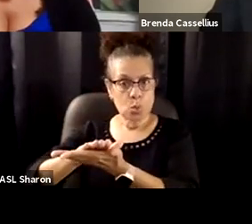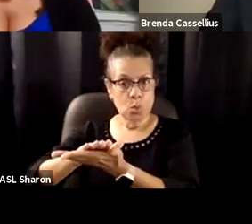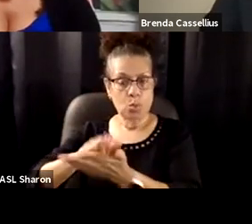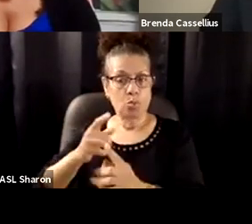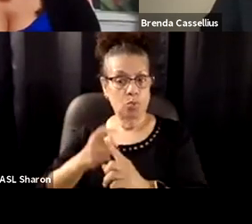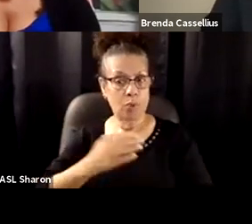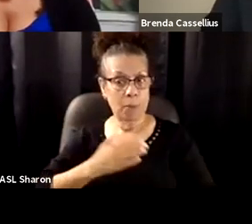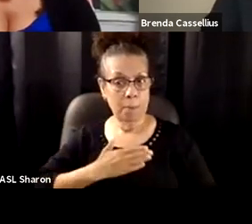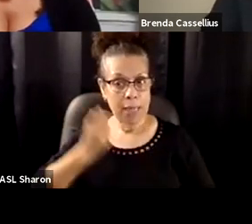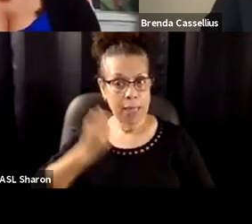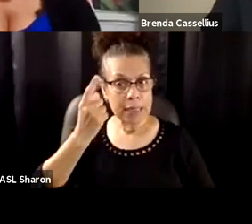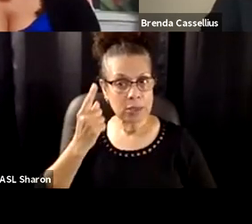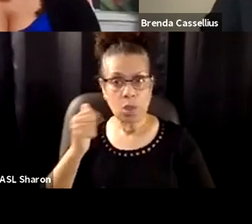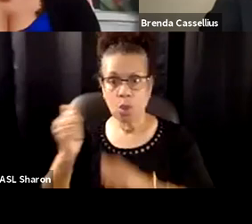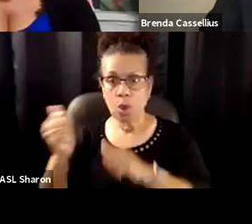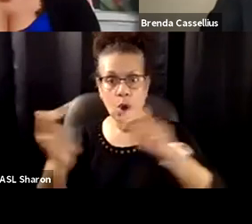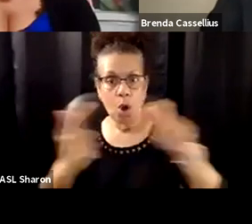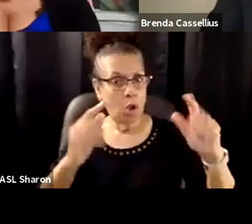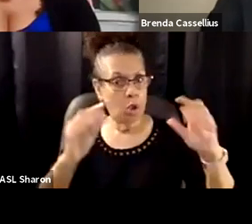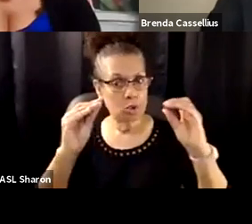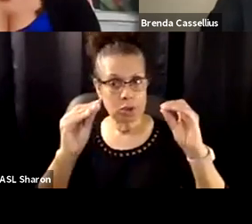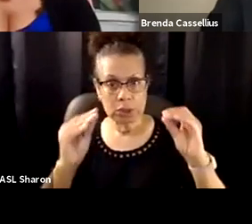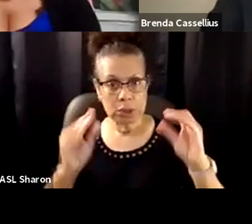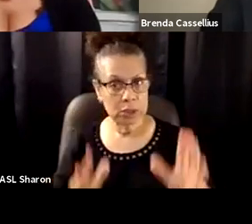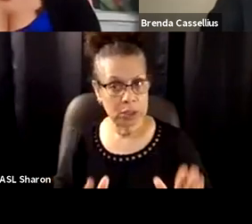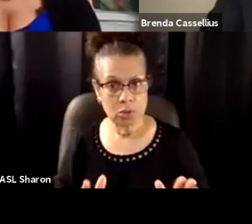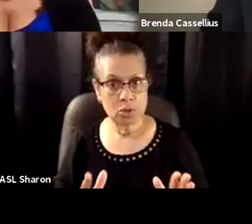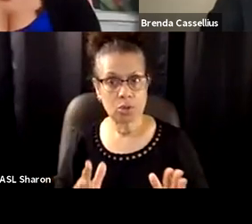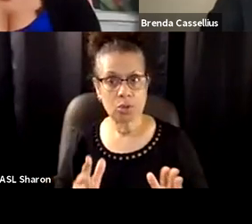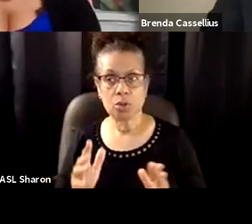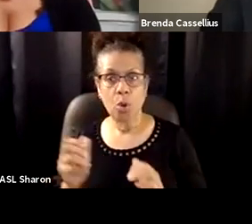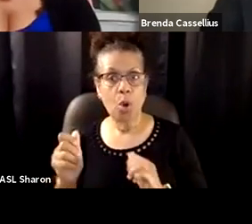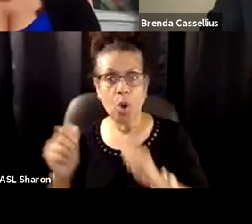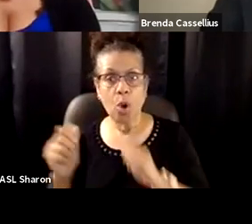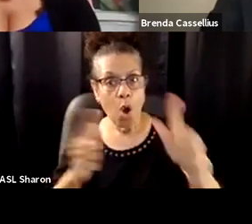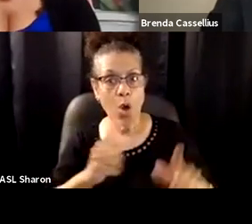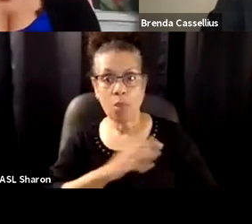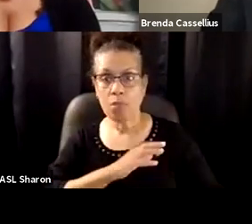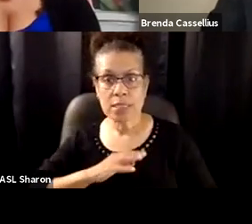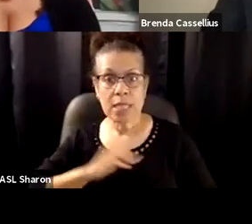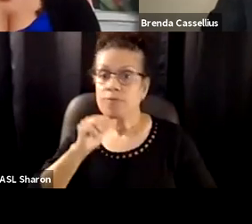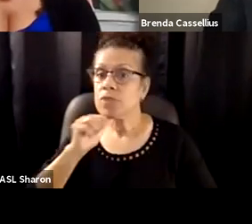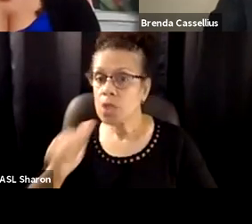that not all the teachers not all the school personnel has been vaccinated